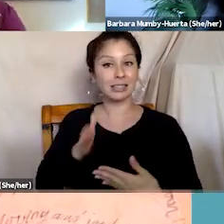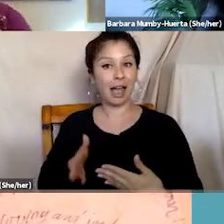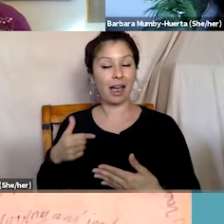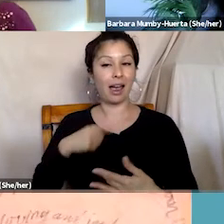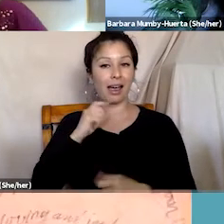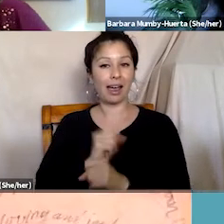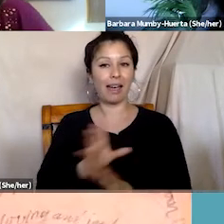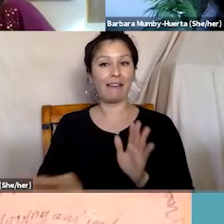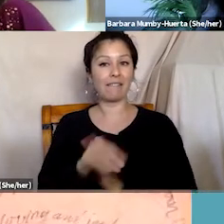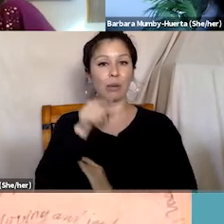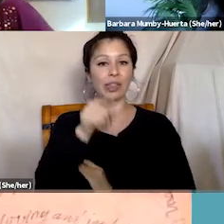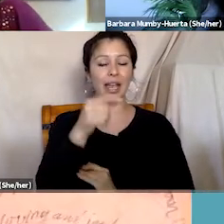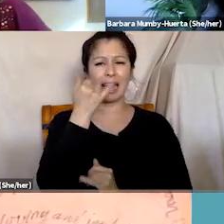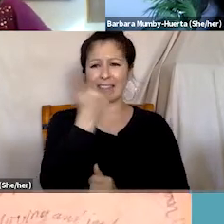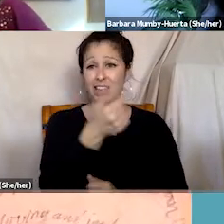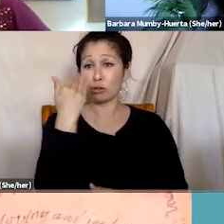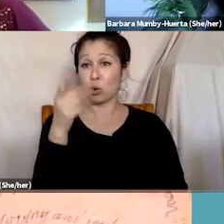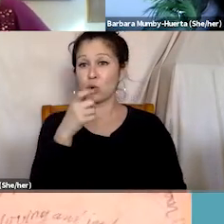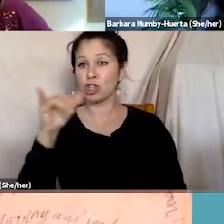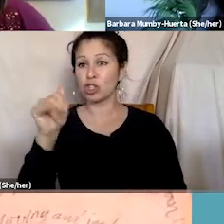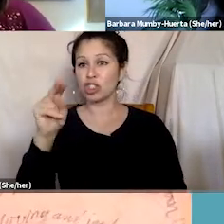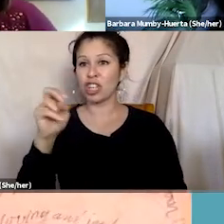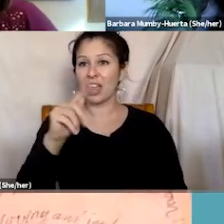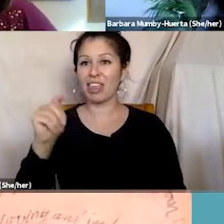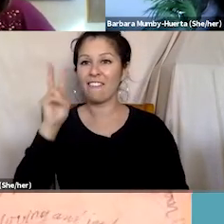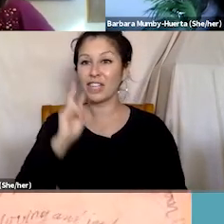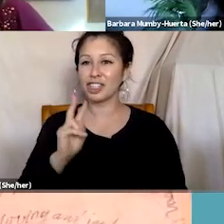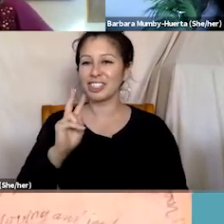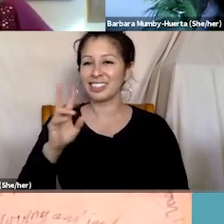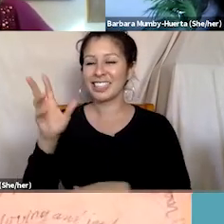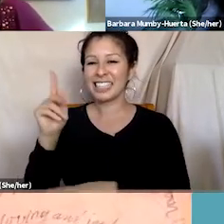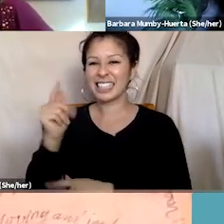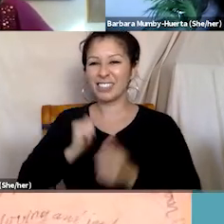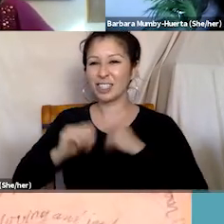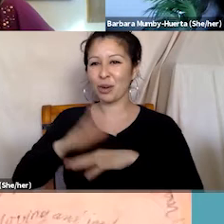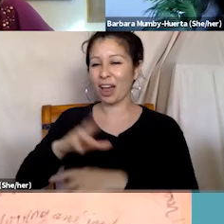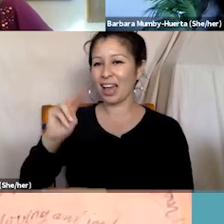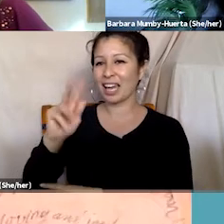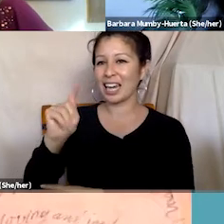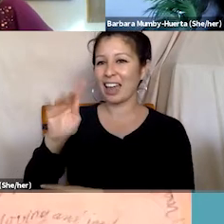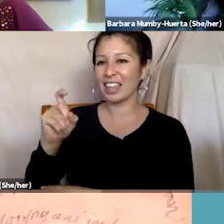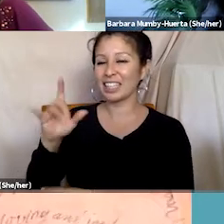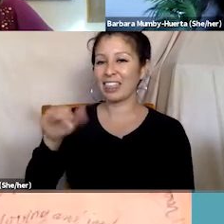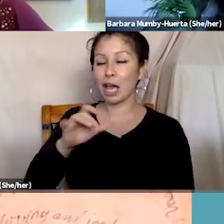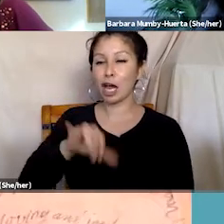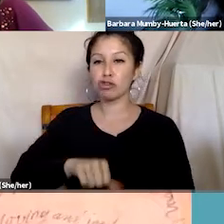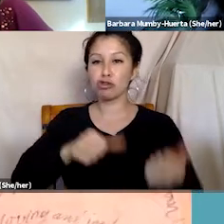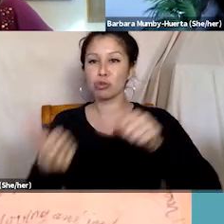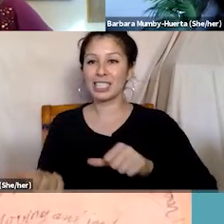I actually found this, if any of you guys know Jane the Virgin, I think it's on Netflix, the christening